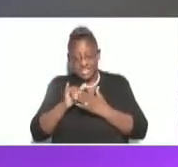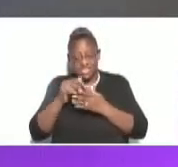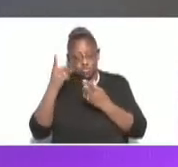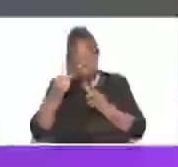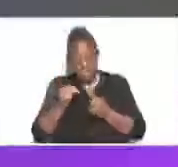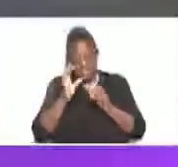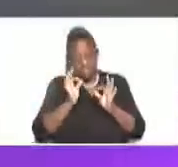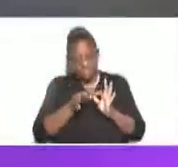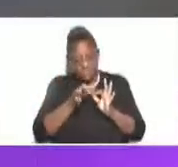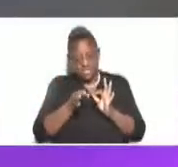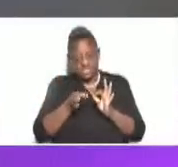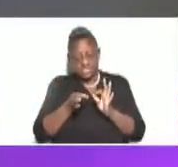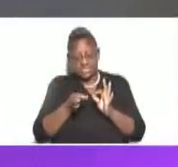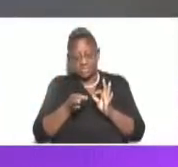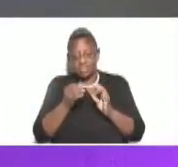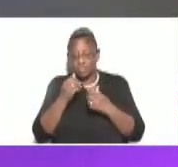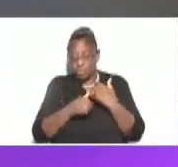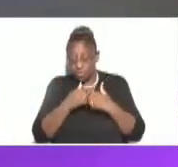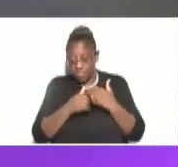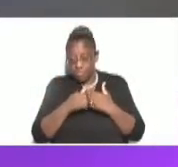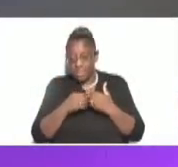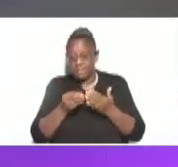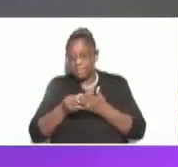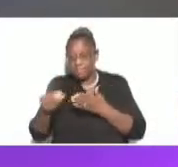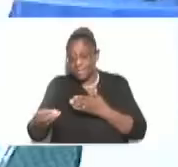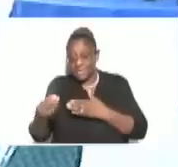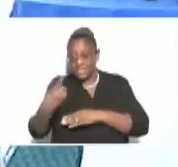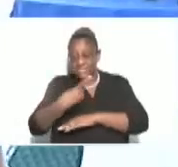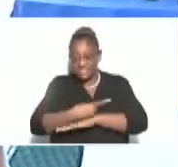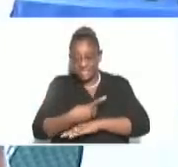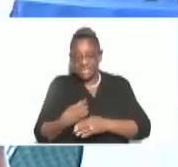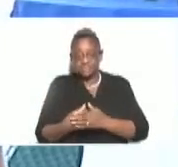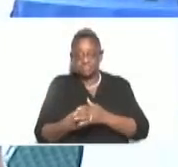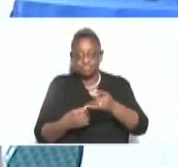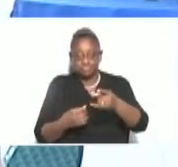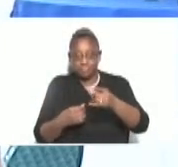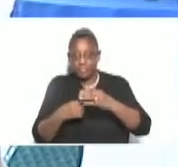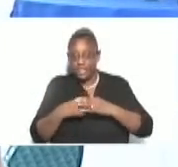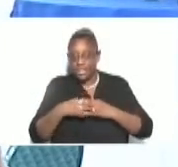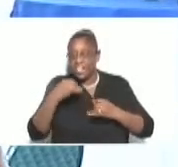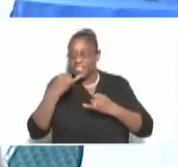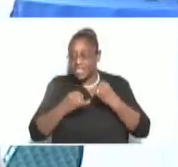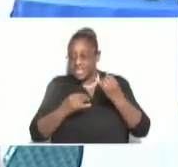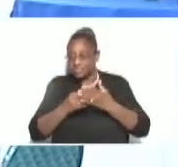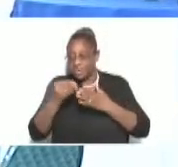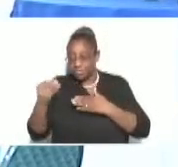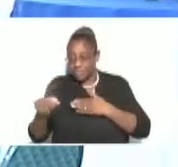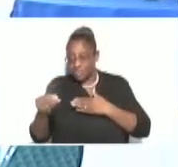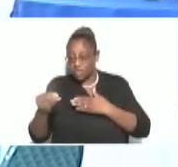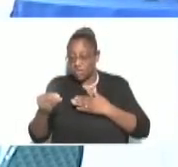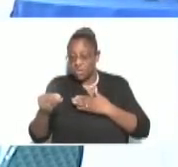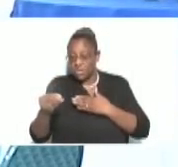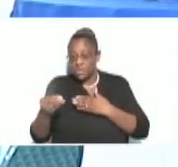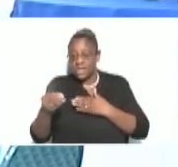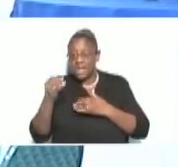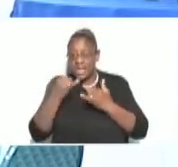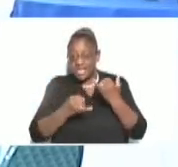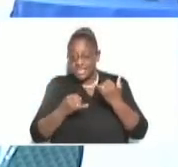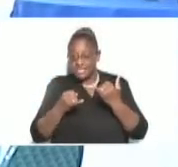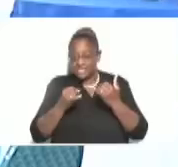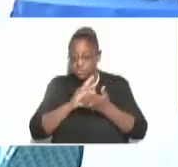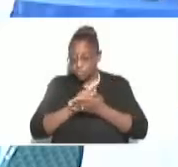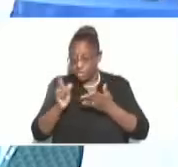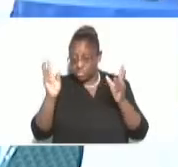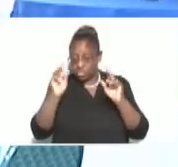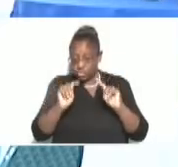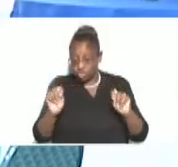situation and make the payout today. The last payment was made last week, Tuesday, and